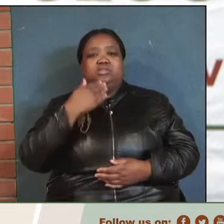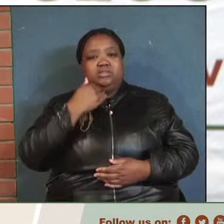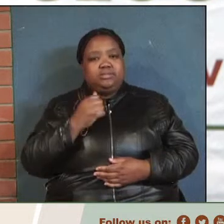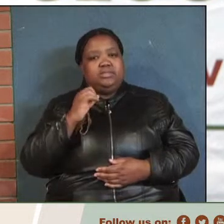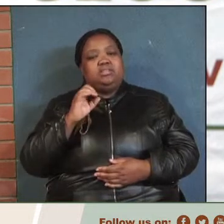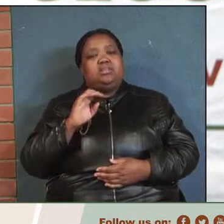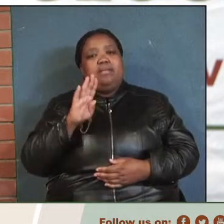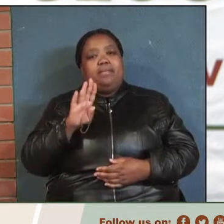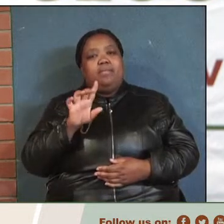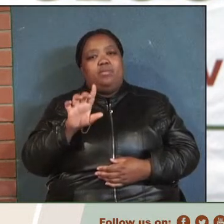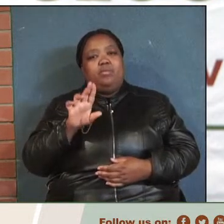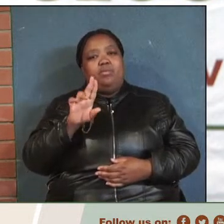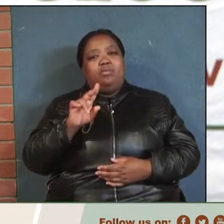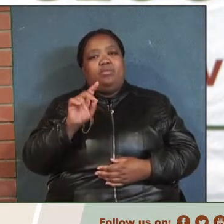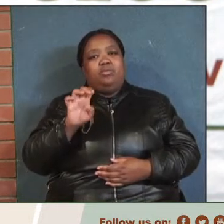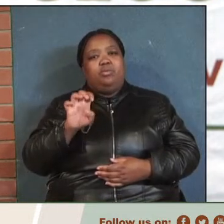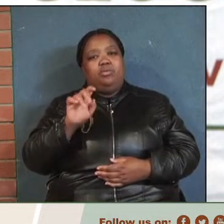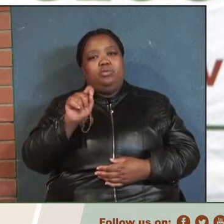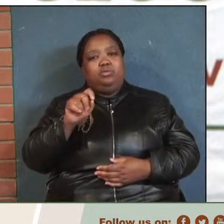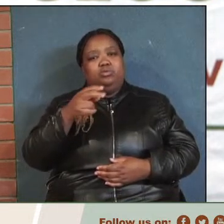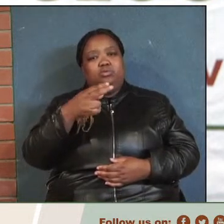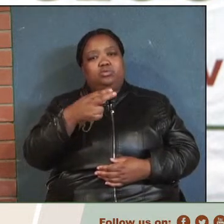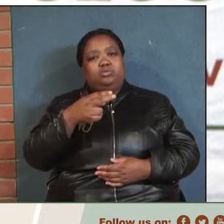it off.